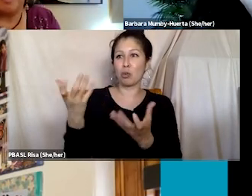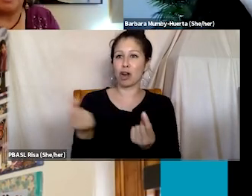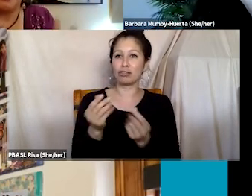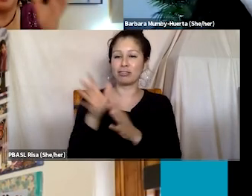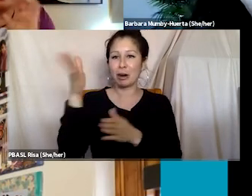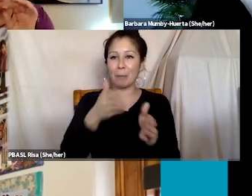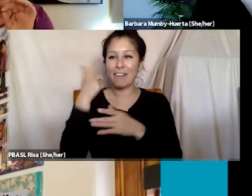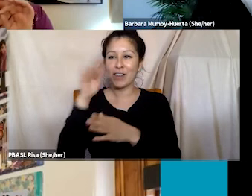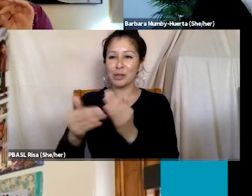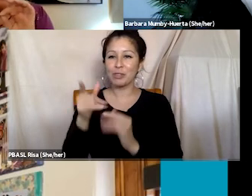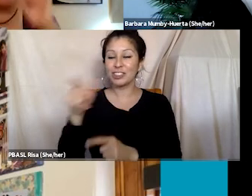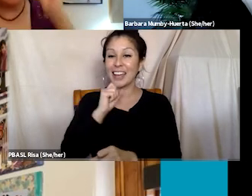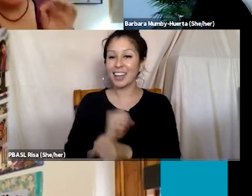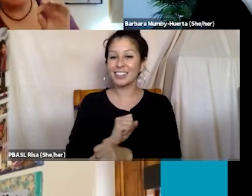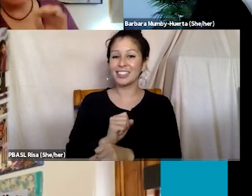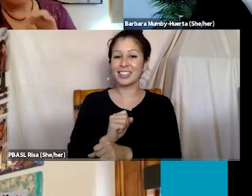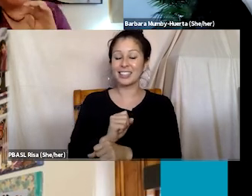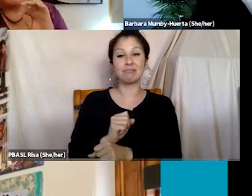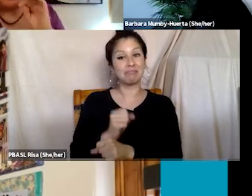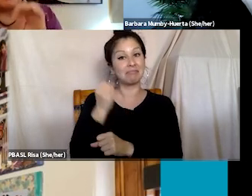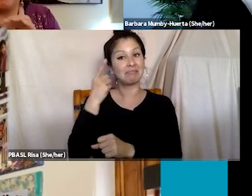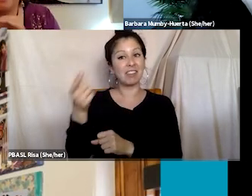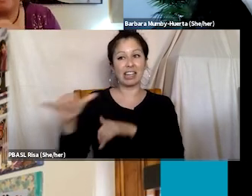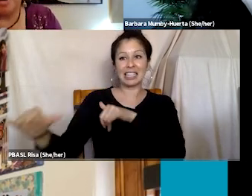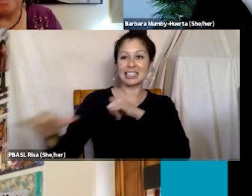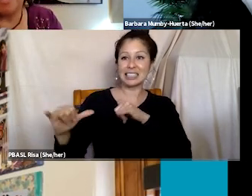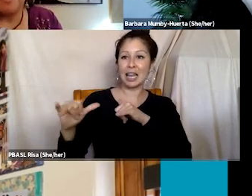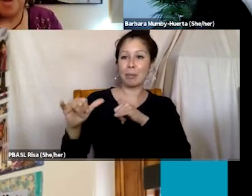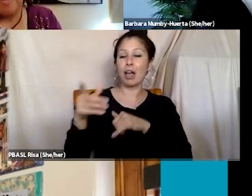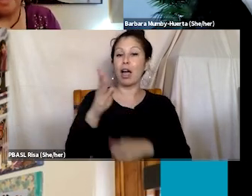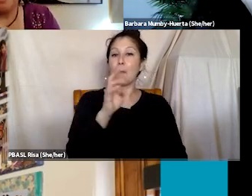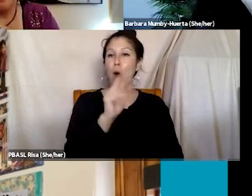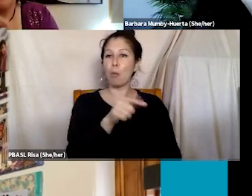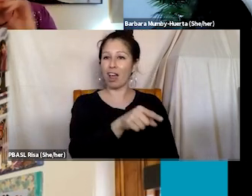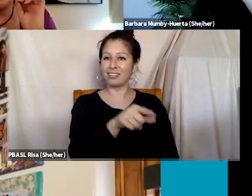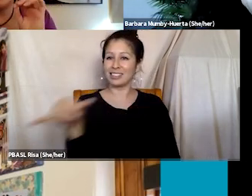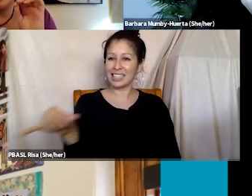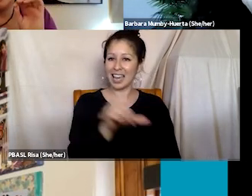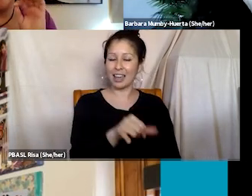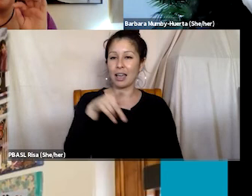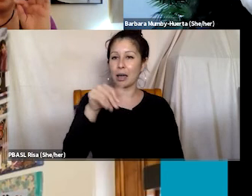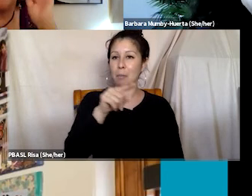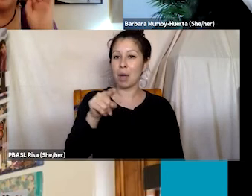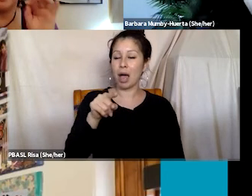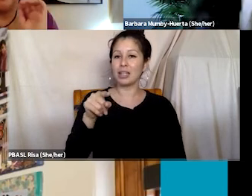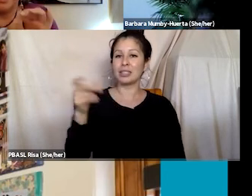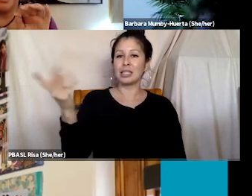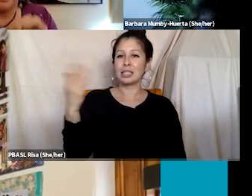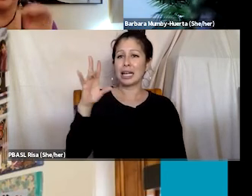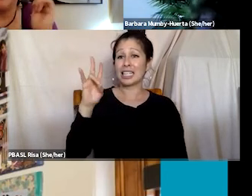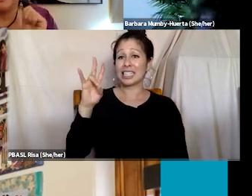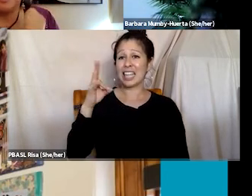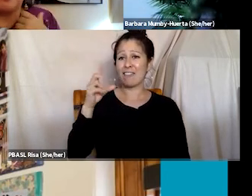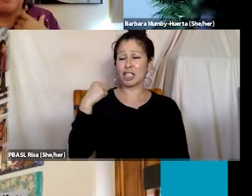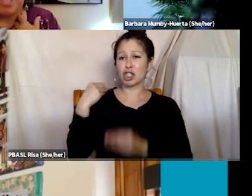her community. She is actually coincidentally from the same area that Barbara is from. PAS came 7